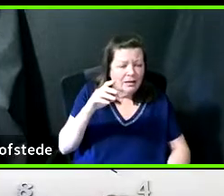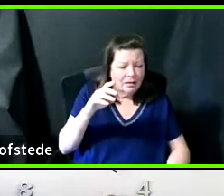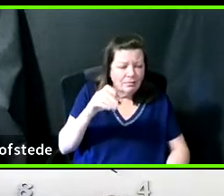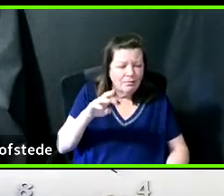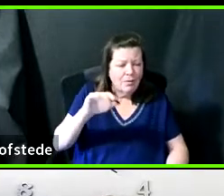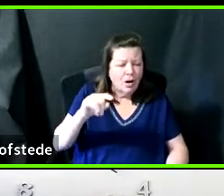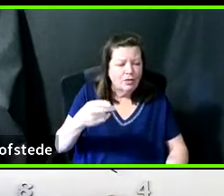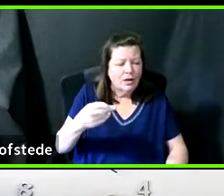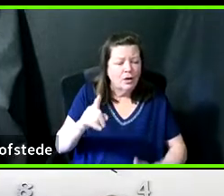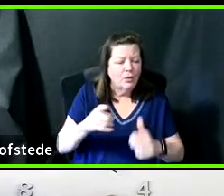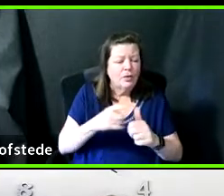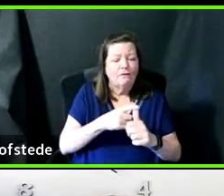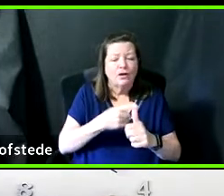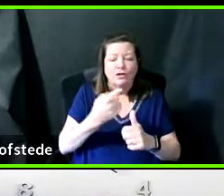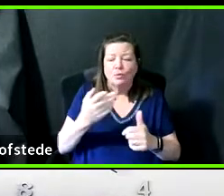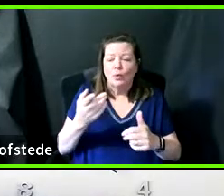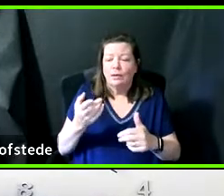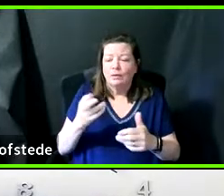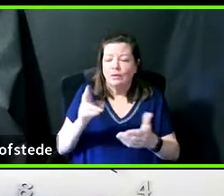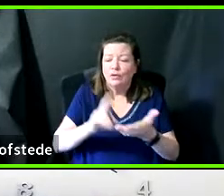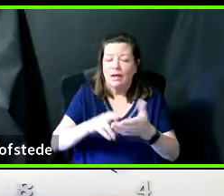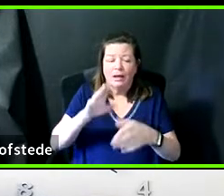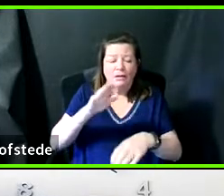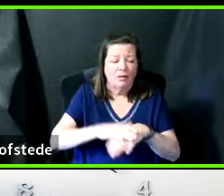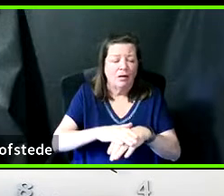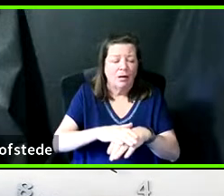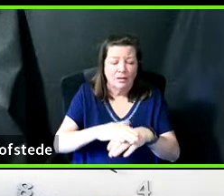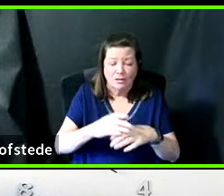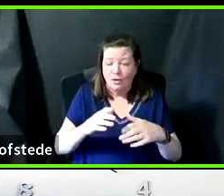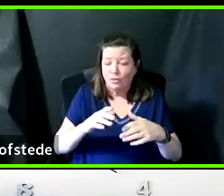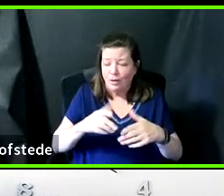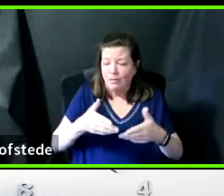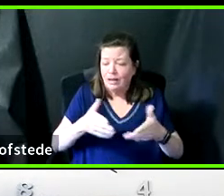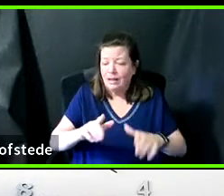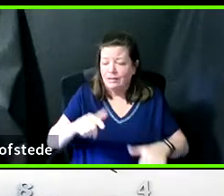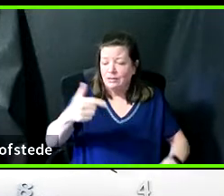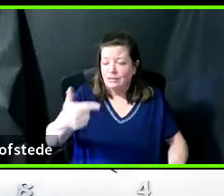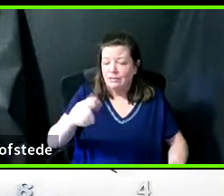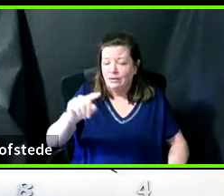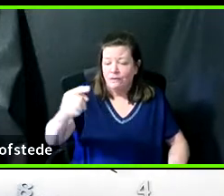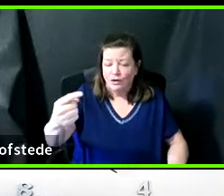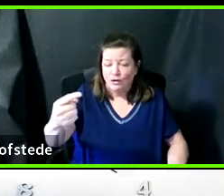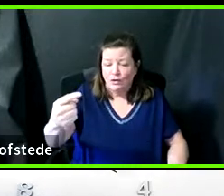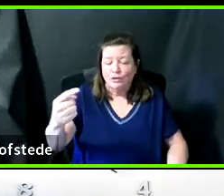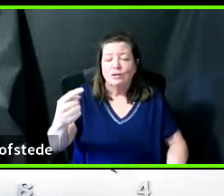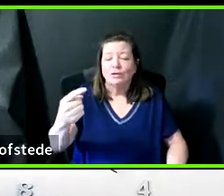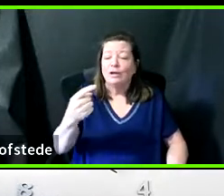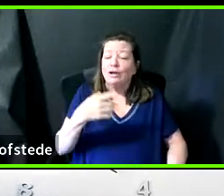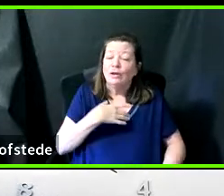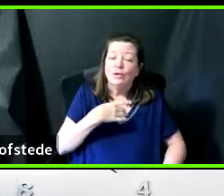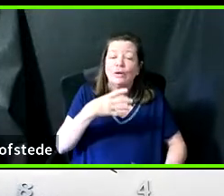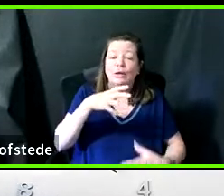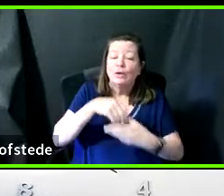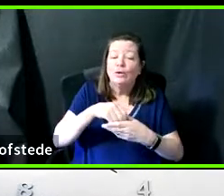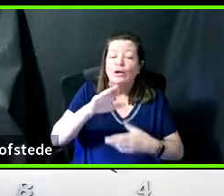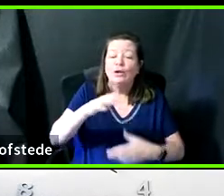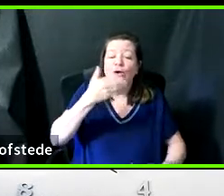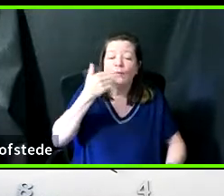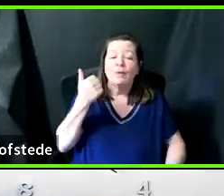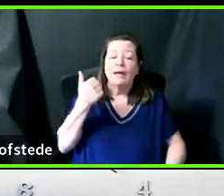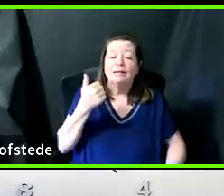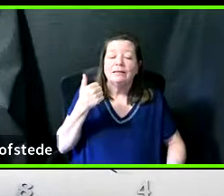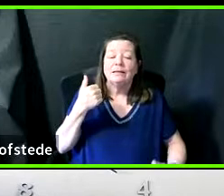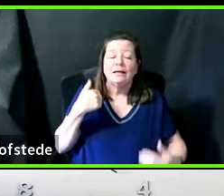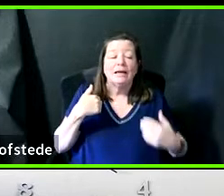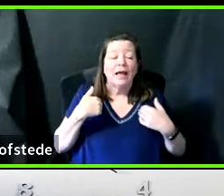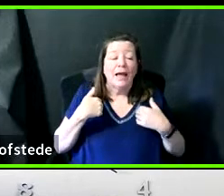you to lead us off with that information, including the best animal, and then pass it on to someone